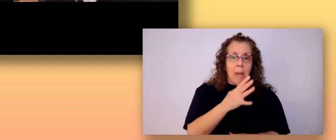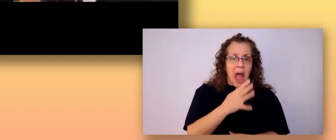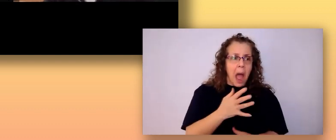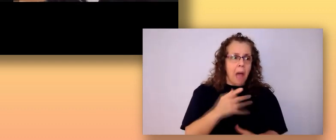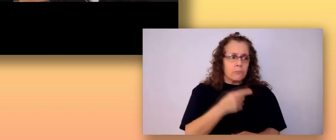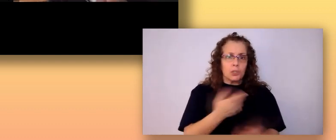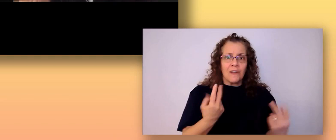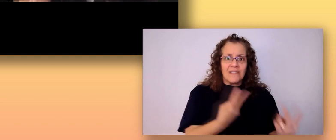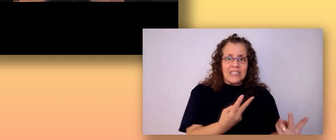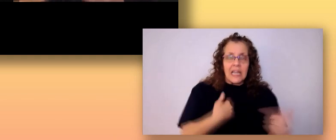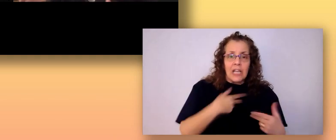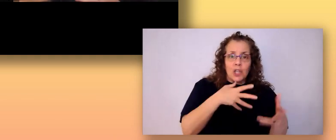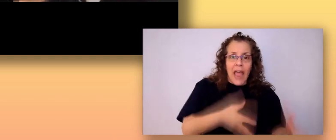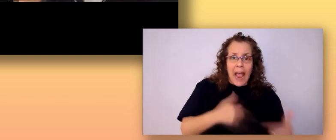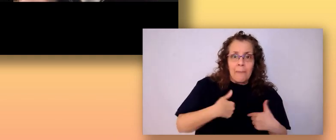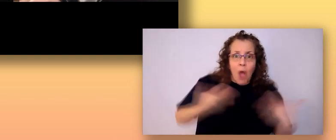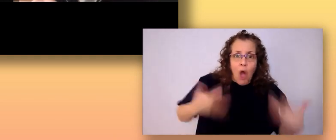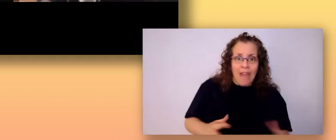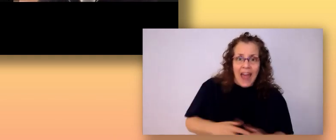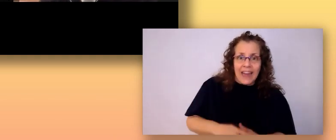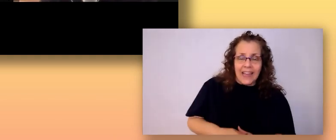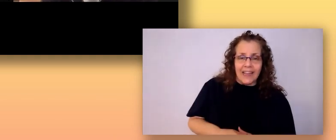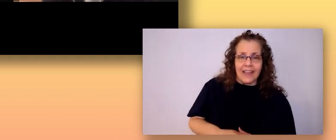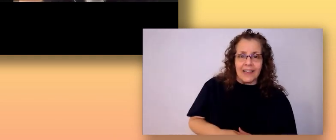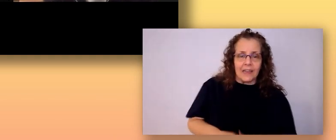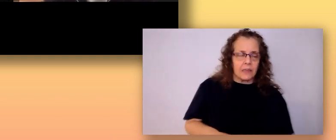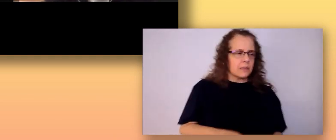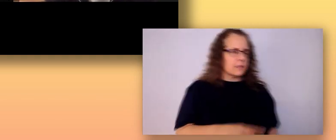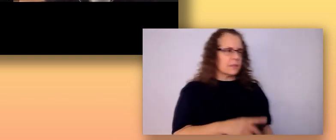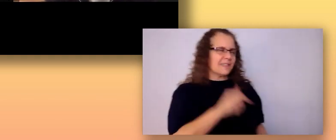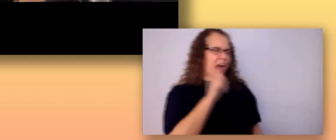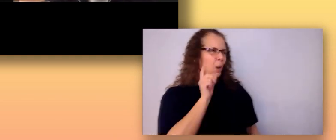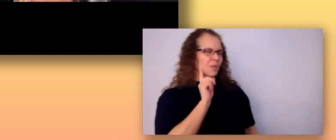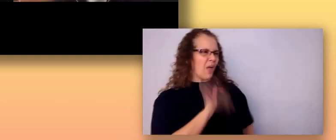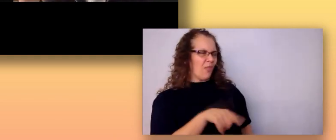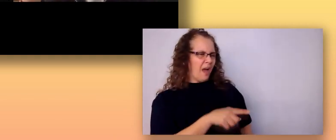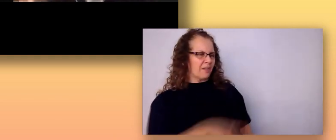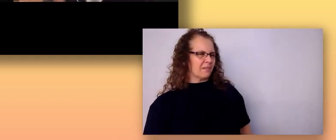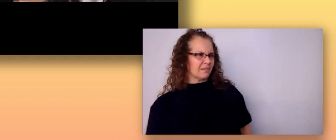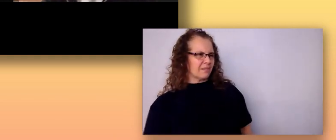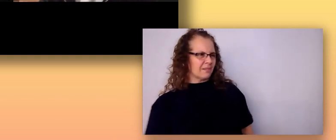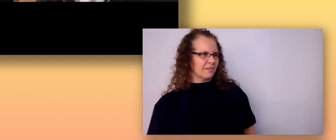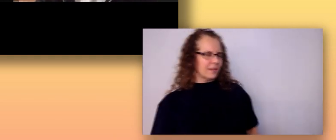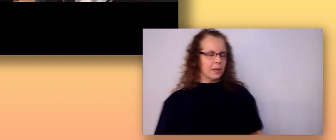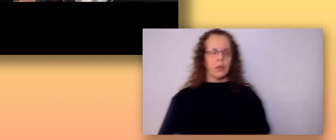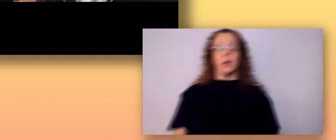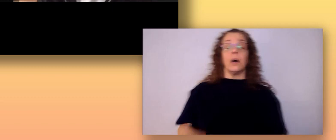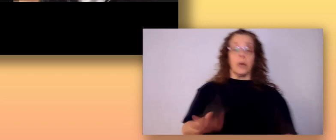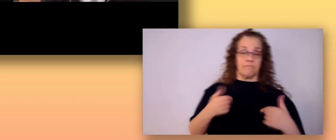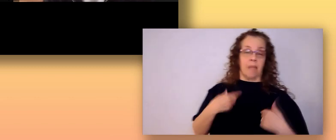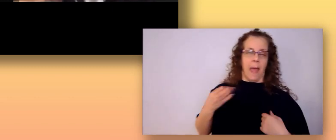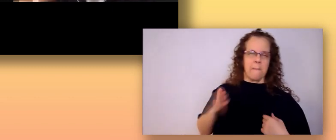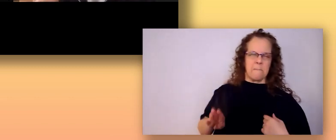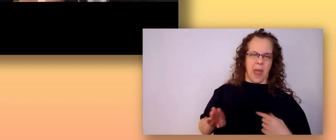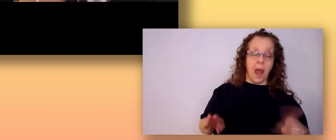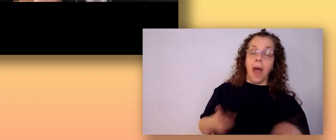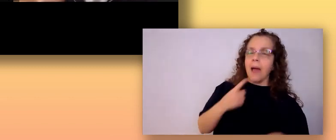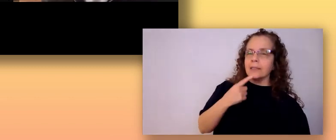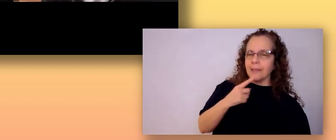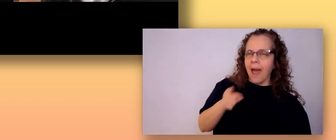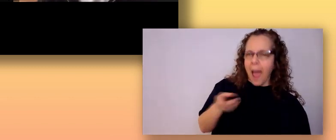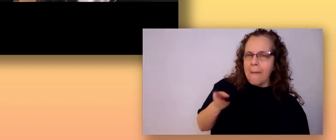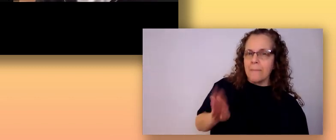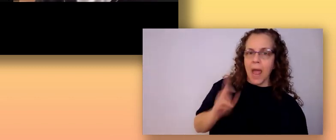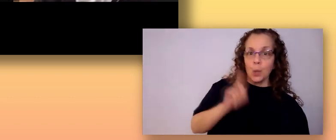visiting. She'll hate me even more than she already does. I don't sound like that. So that's when I made the bet. I was like, I bet